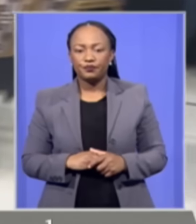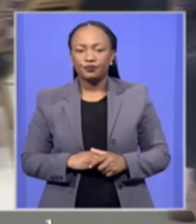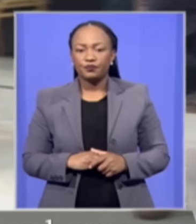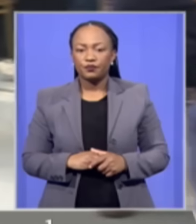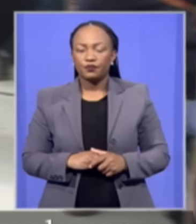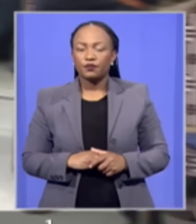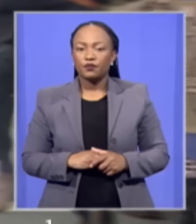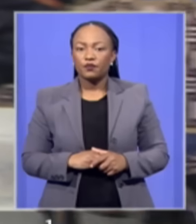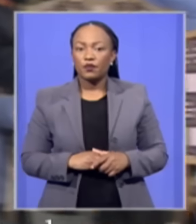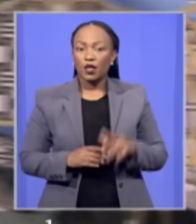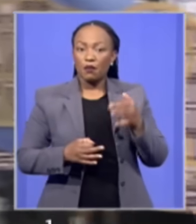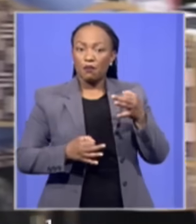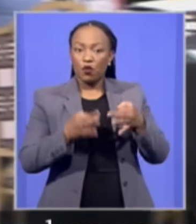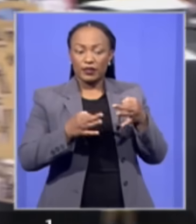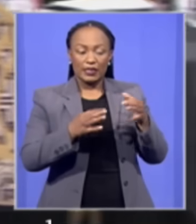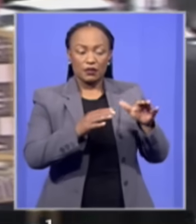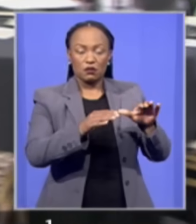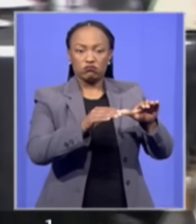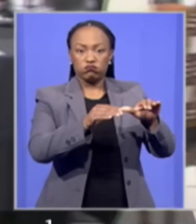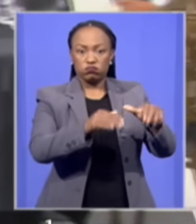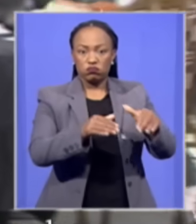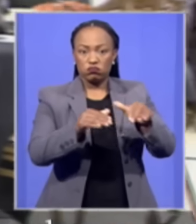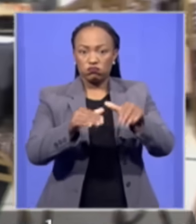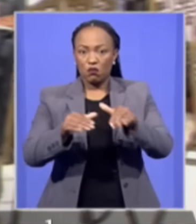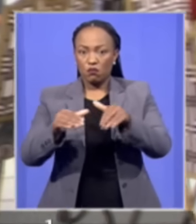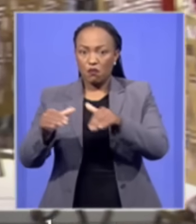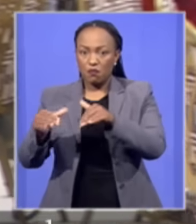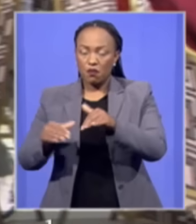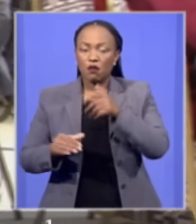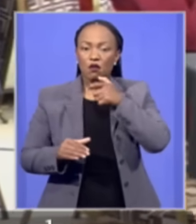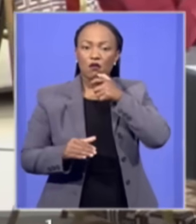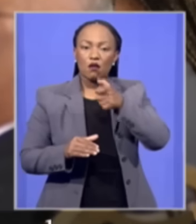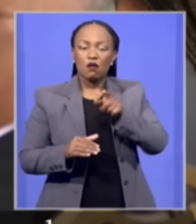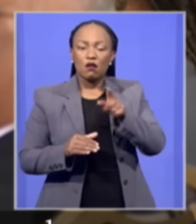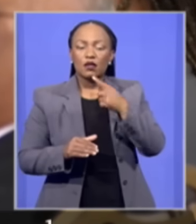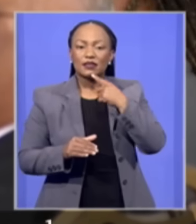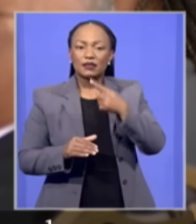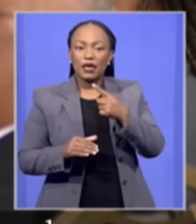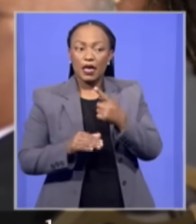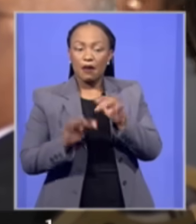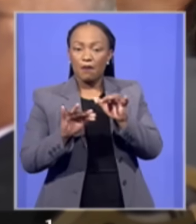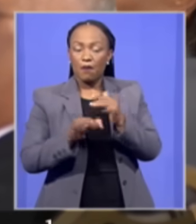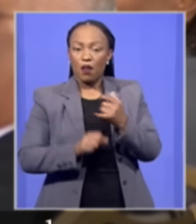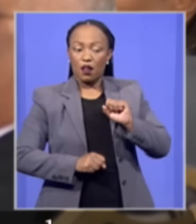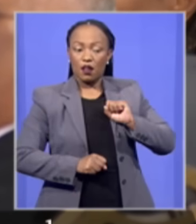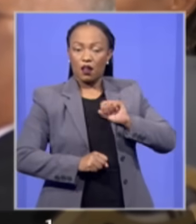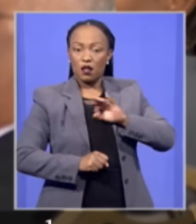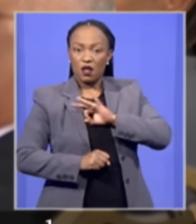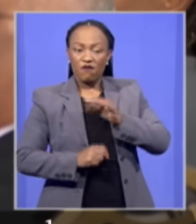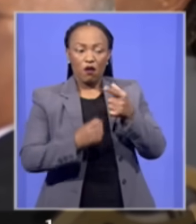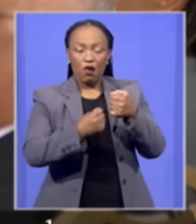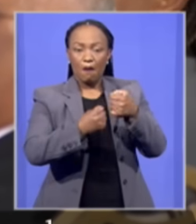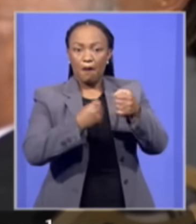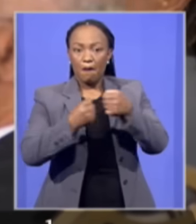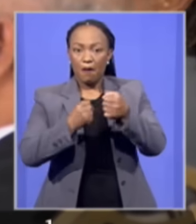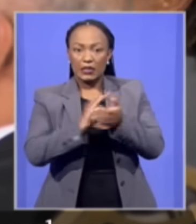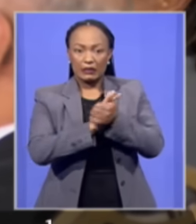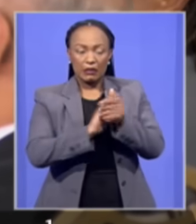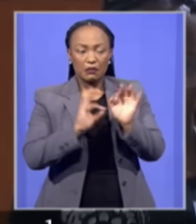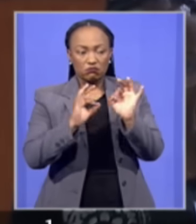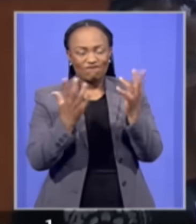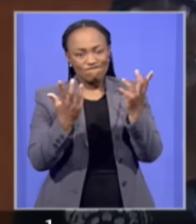Kaoleleng mekga ya dipolotiki e entse kgweletso ya hore ho tle ho hirwe basebetsi ba nang le boiphihlelo ho